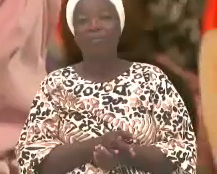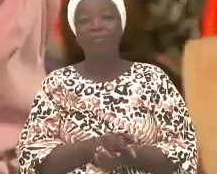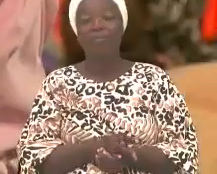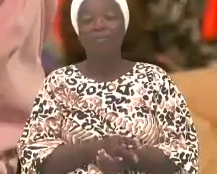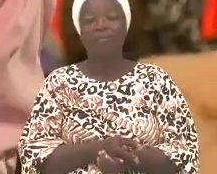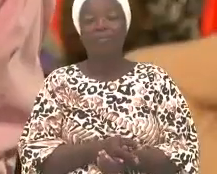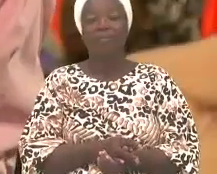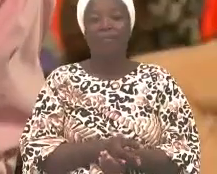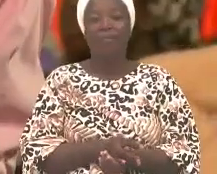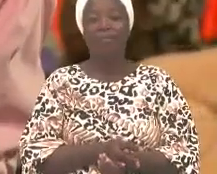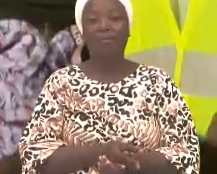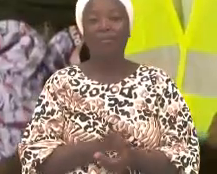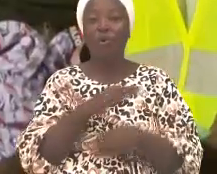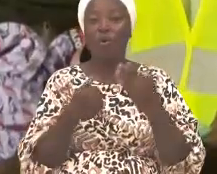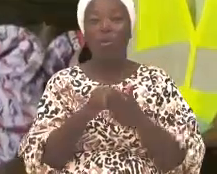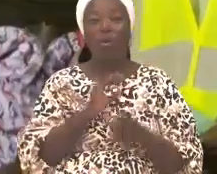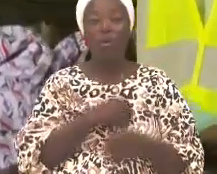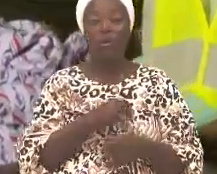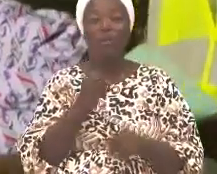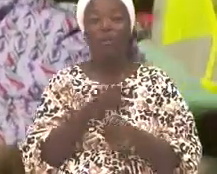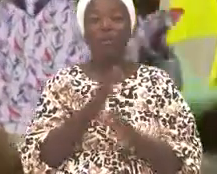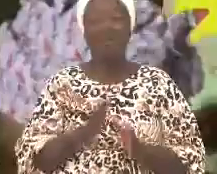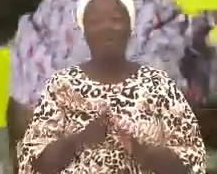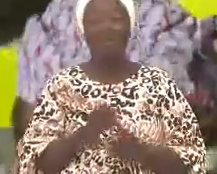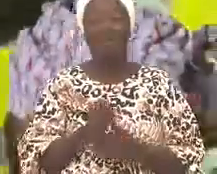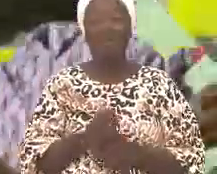All our counselors,